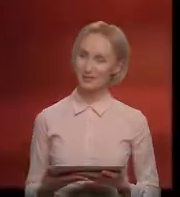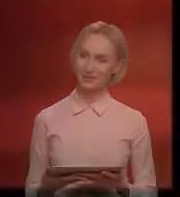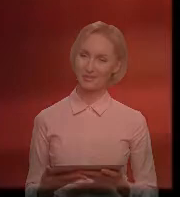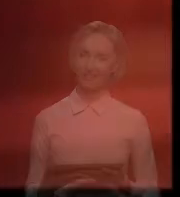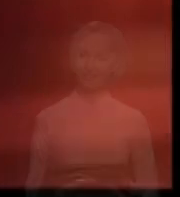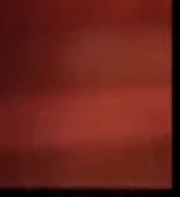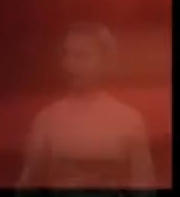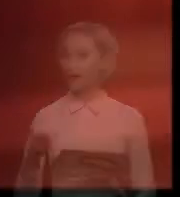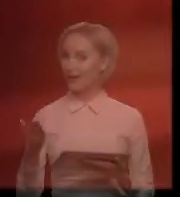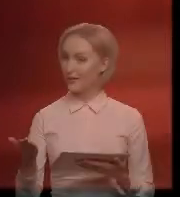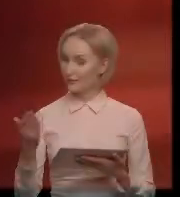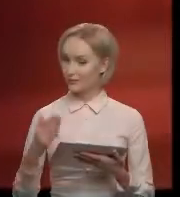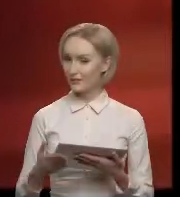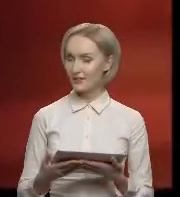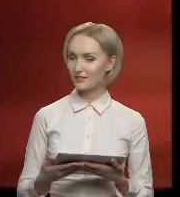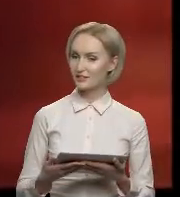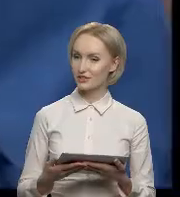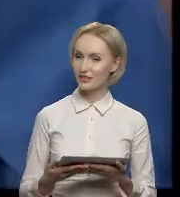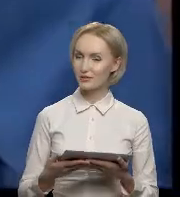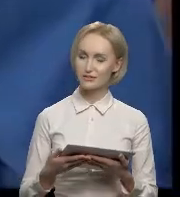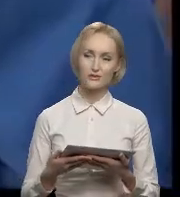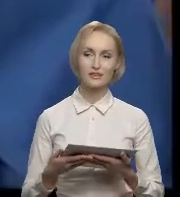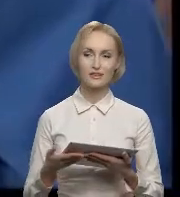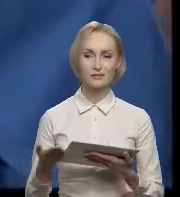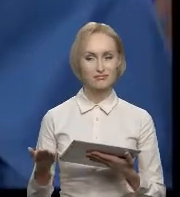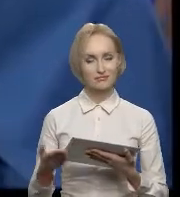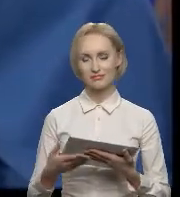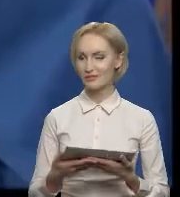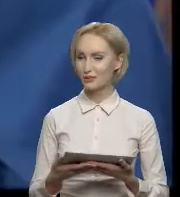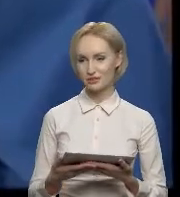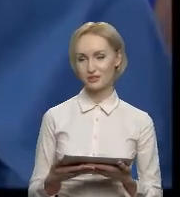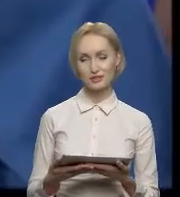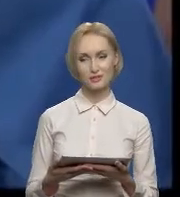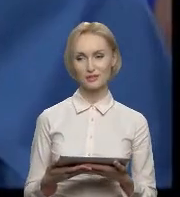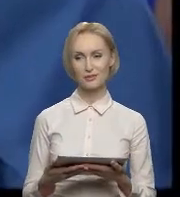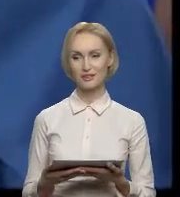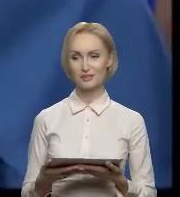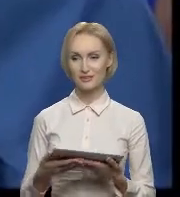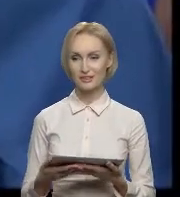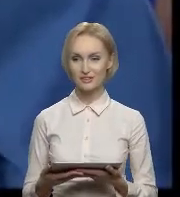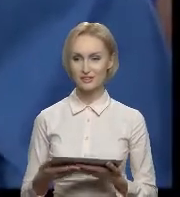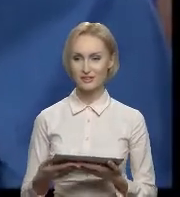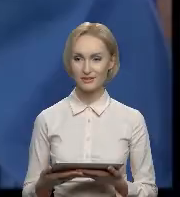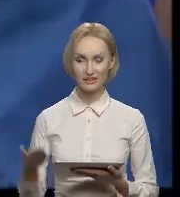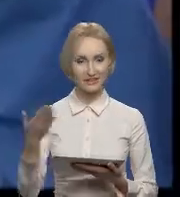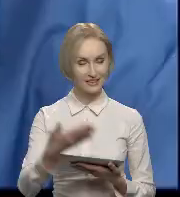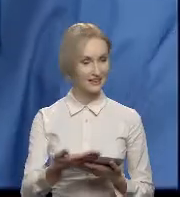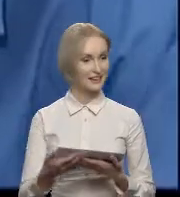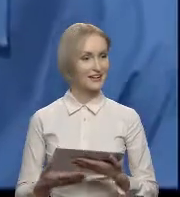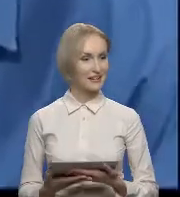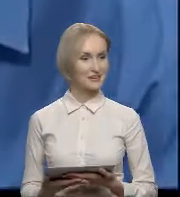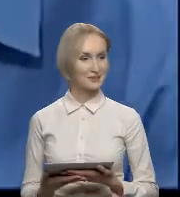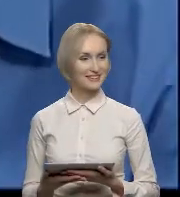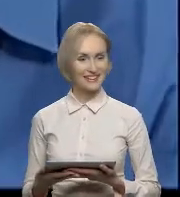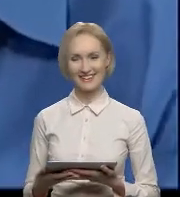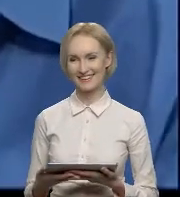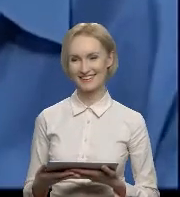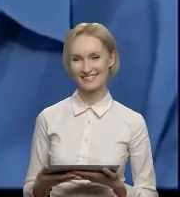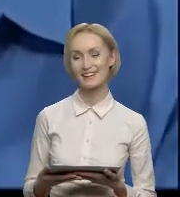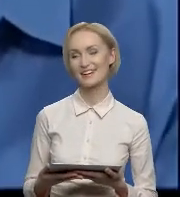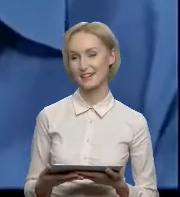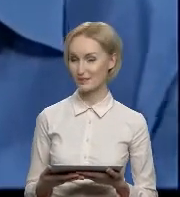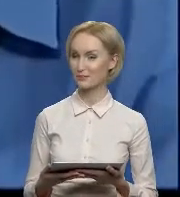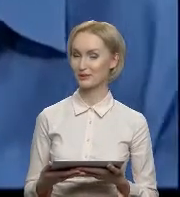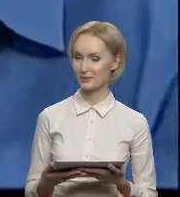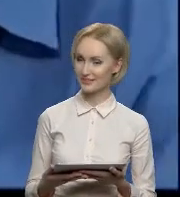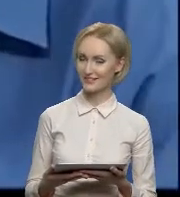looked a certain way, she was going to see if like the potential other baby daddy. Exactly. And then at the same time, man, I catch her talking to other dudes on the